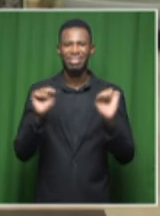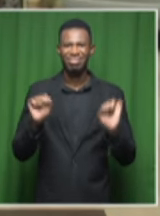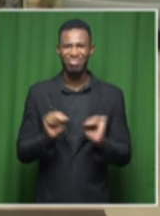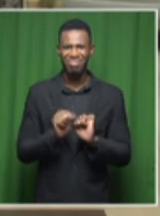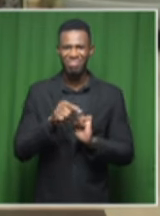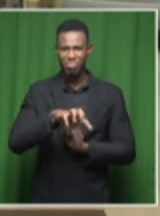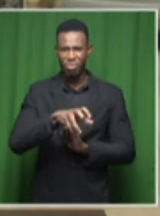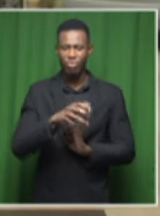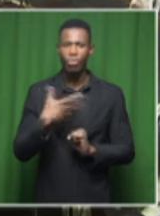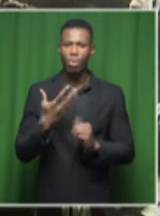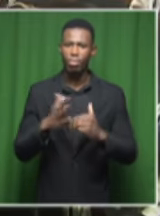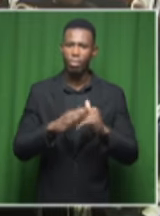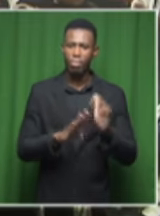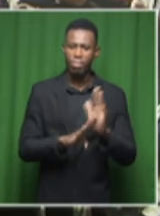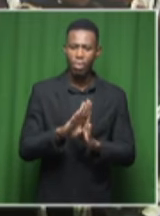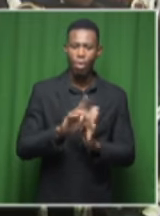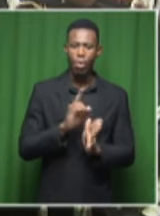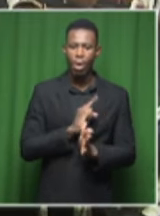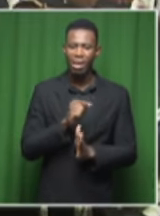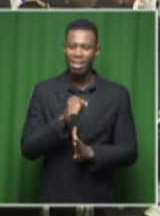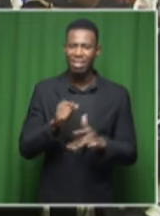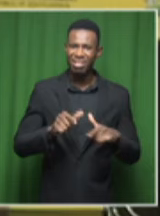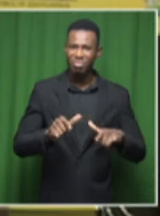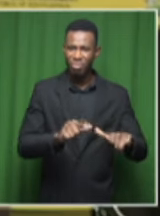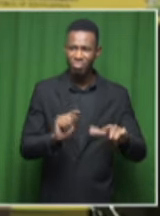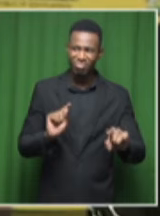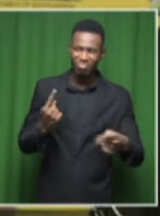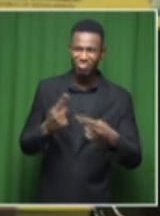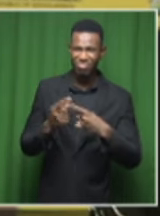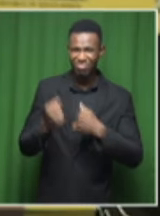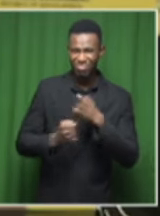has been having challenges concerning scholar transport over the years